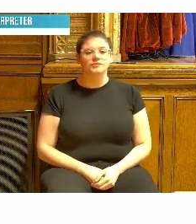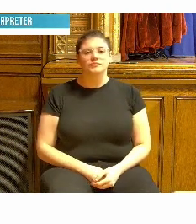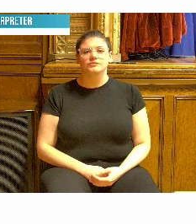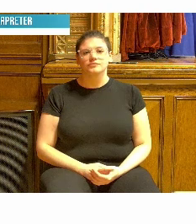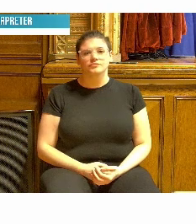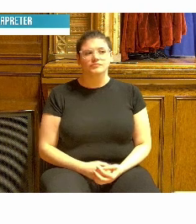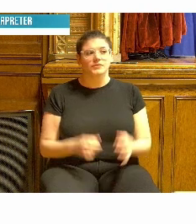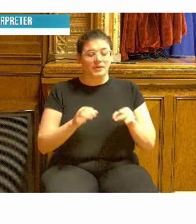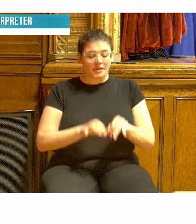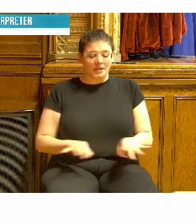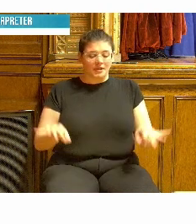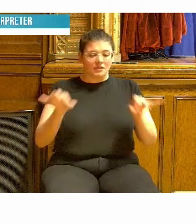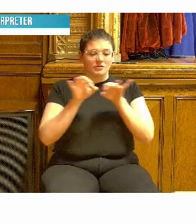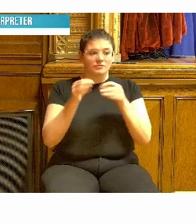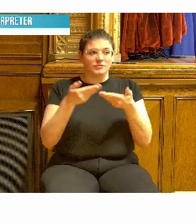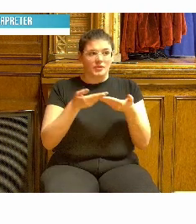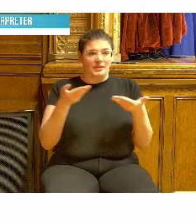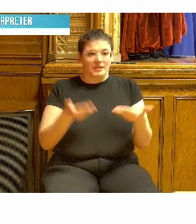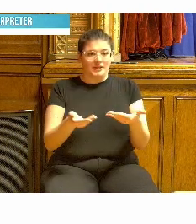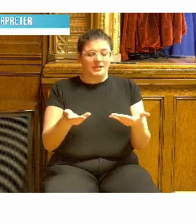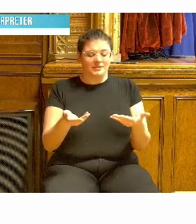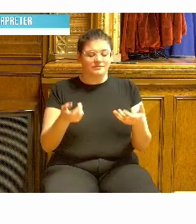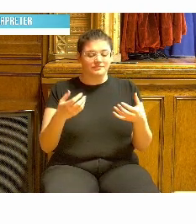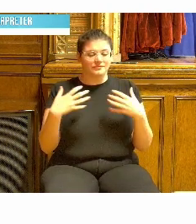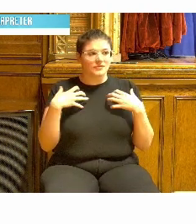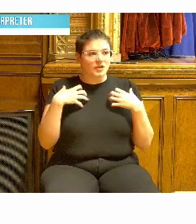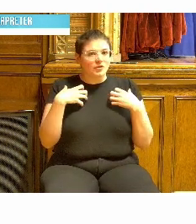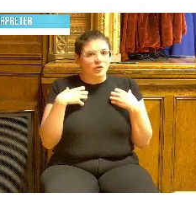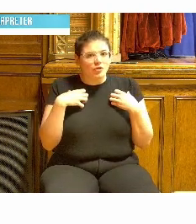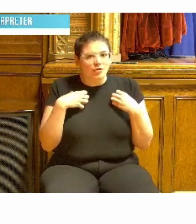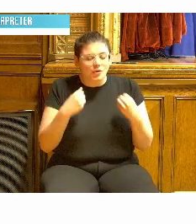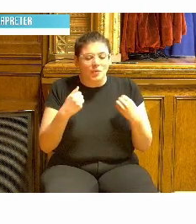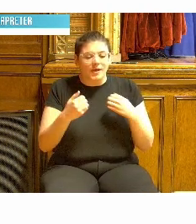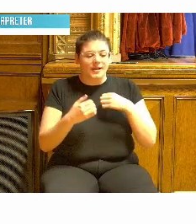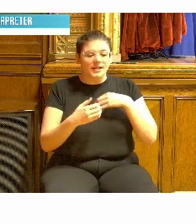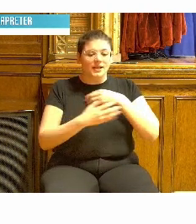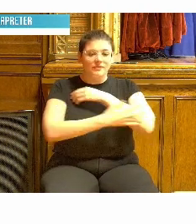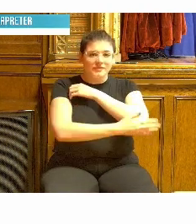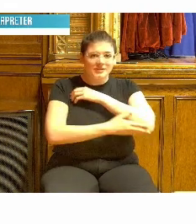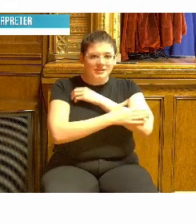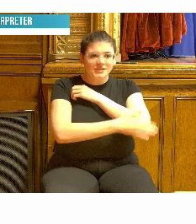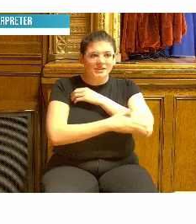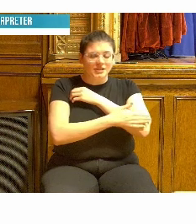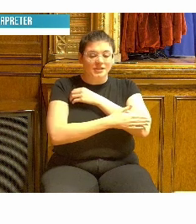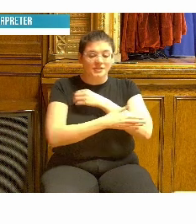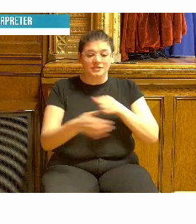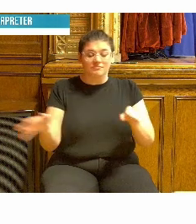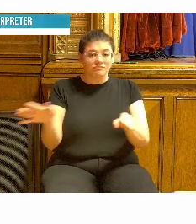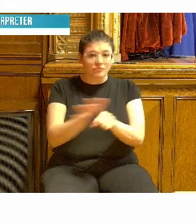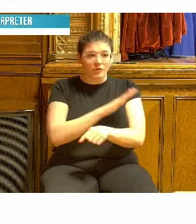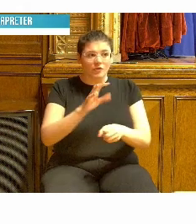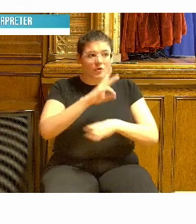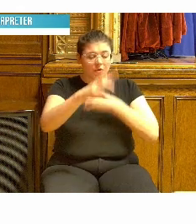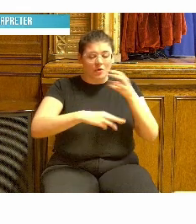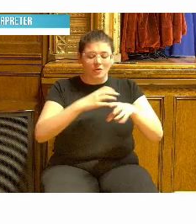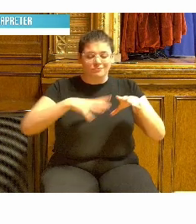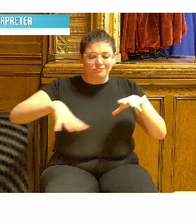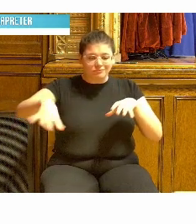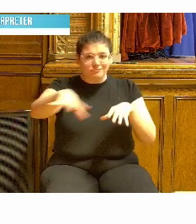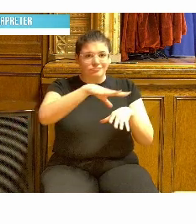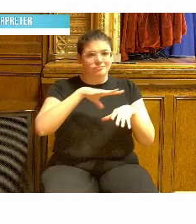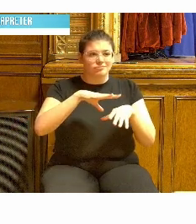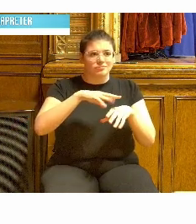the wealth of nations globally was built on slavery. The transatlantic slave trade impacted